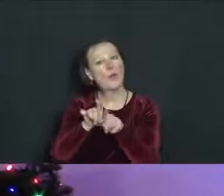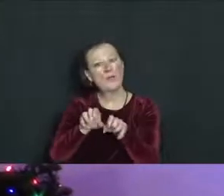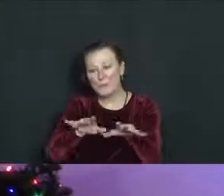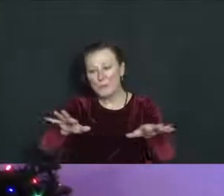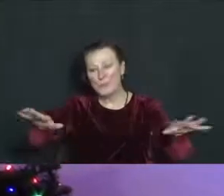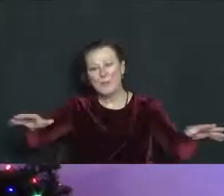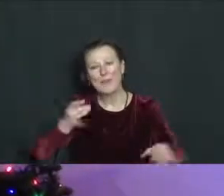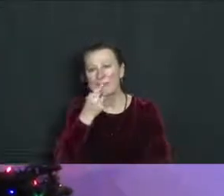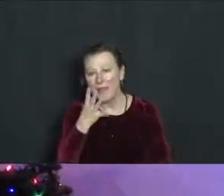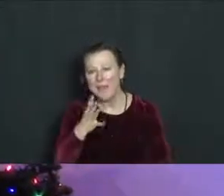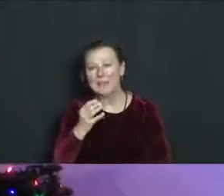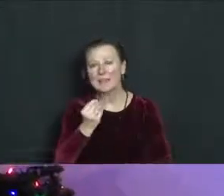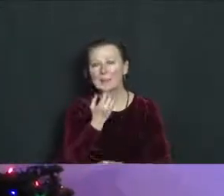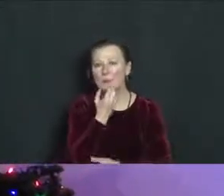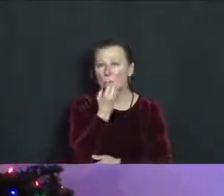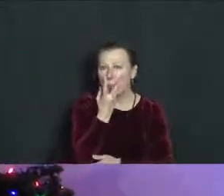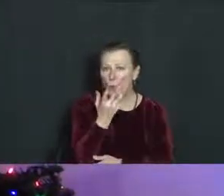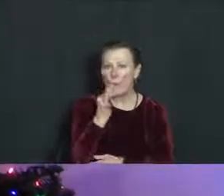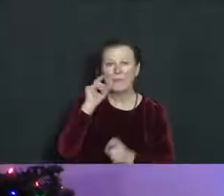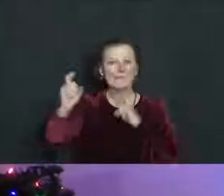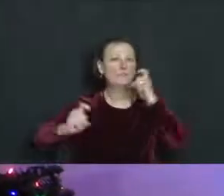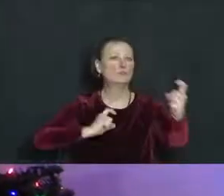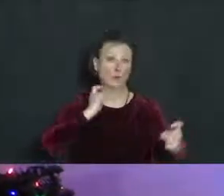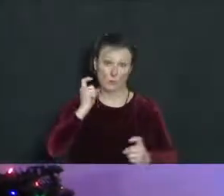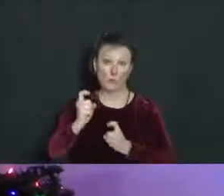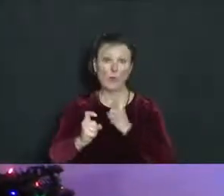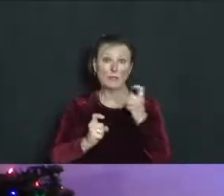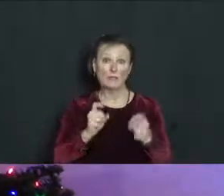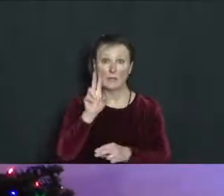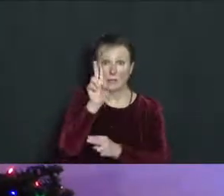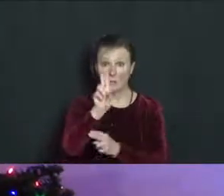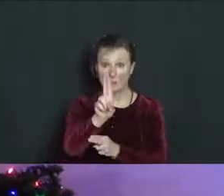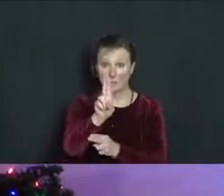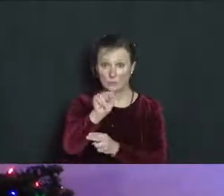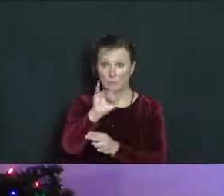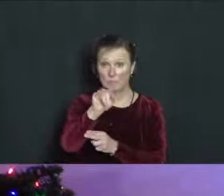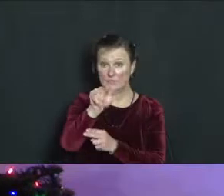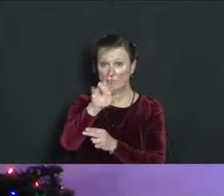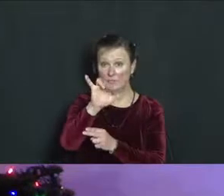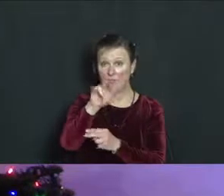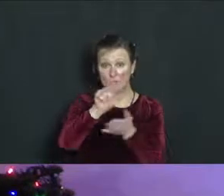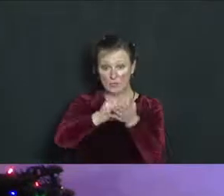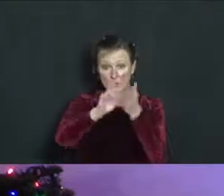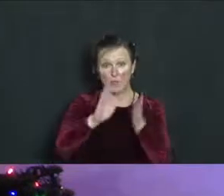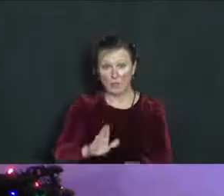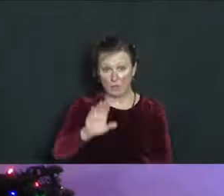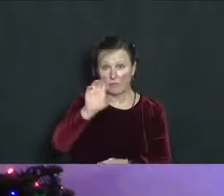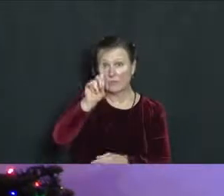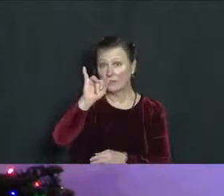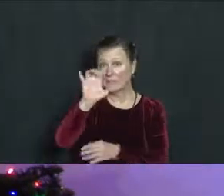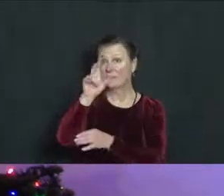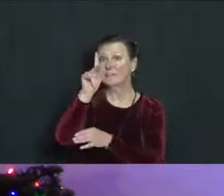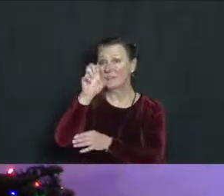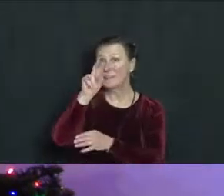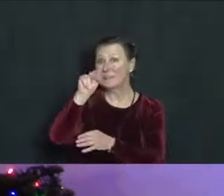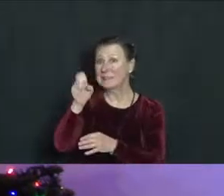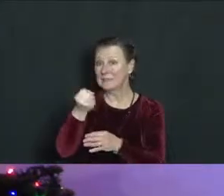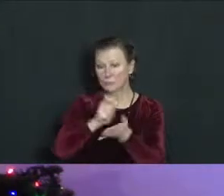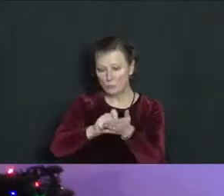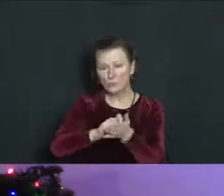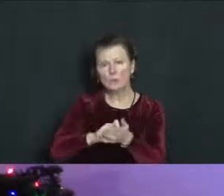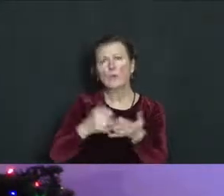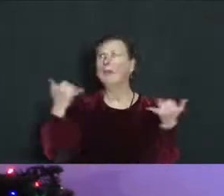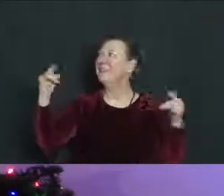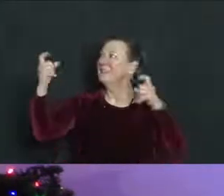light and warmth of our generosity. Unitarian author Charles Dickens wrote, "At this festive season